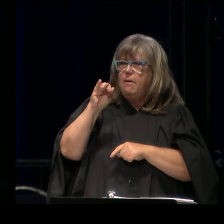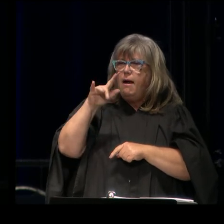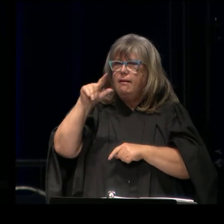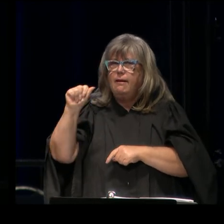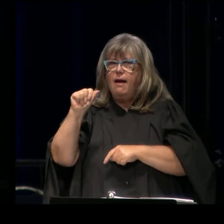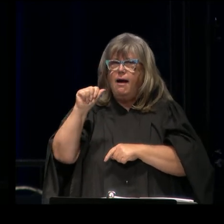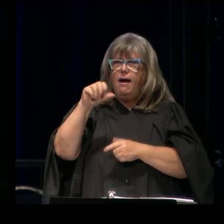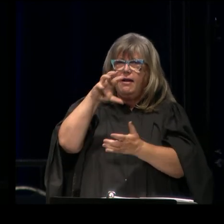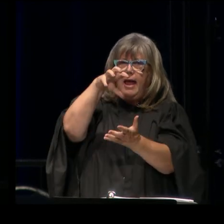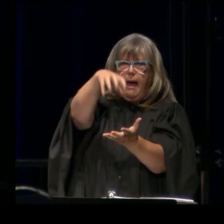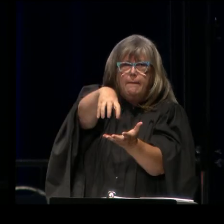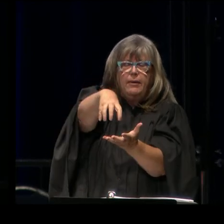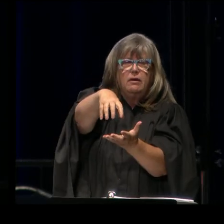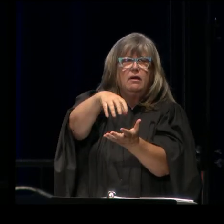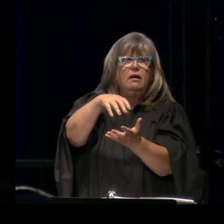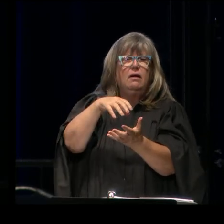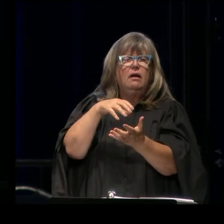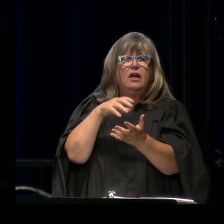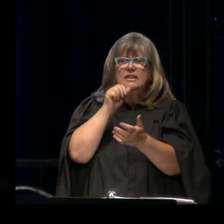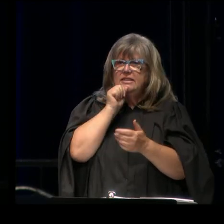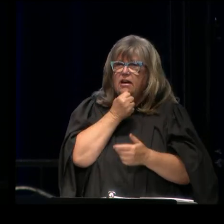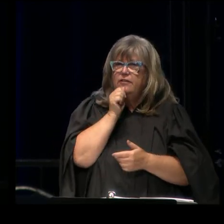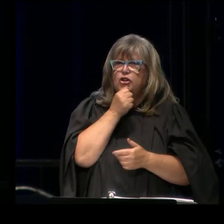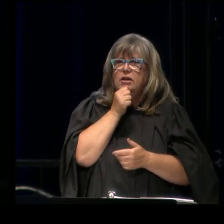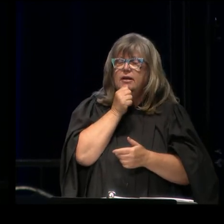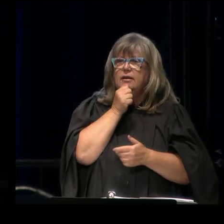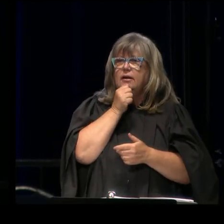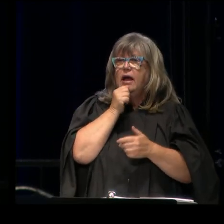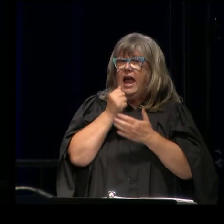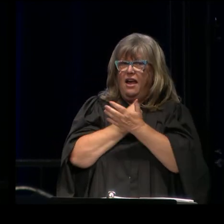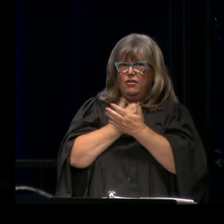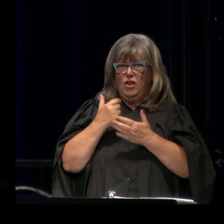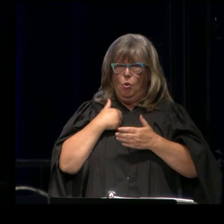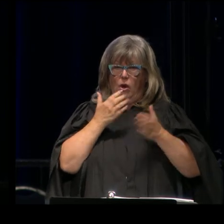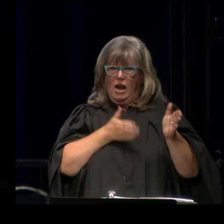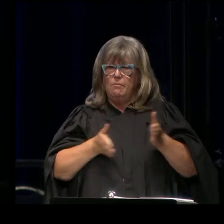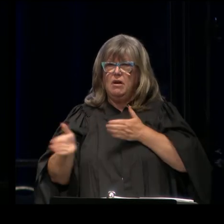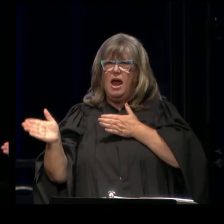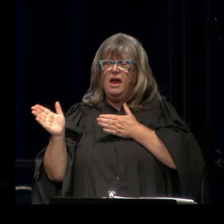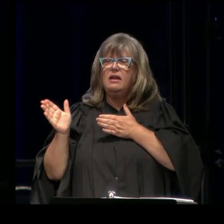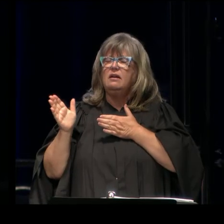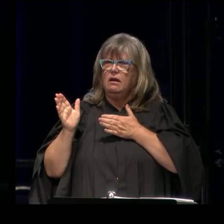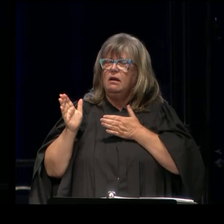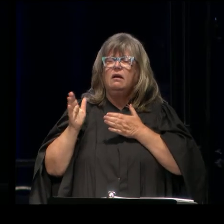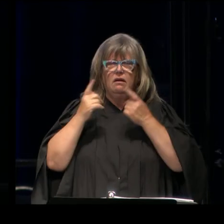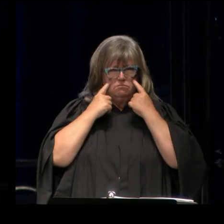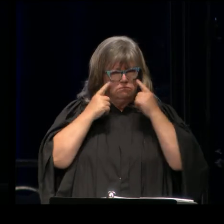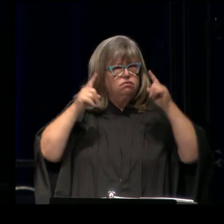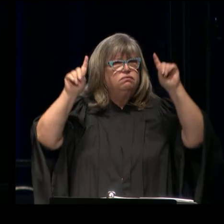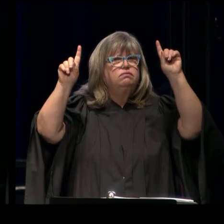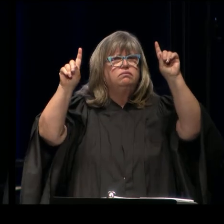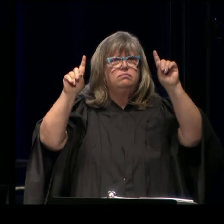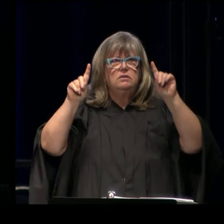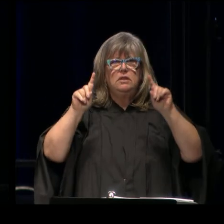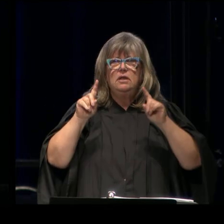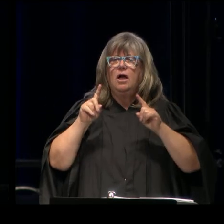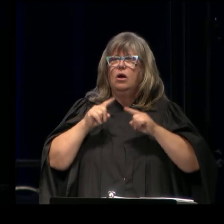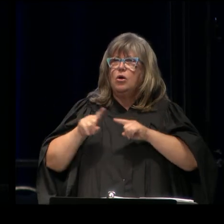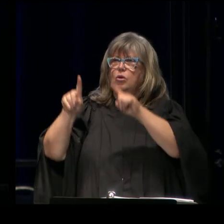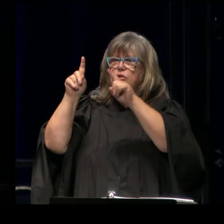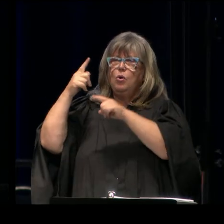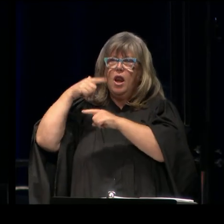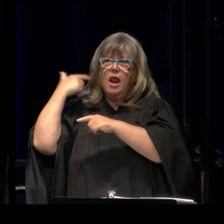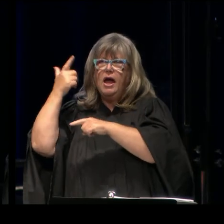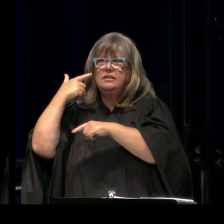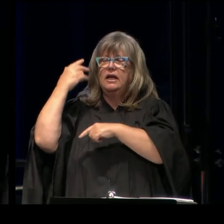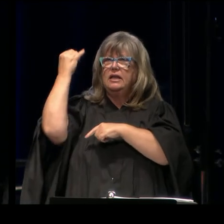suffering, everything I planned, I succeeded to achieve it. To Cary University, to London, to Italy, to